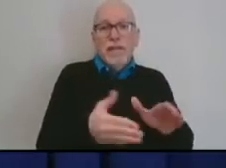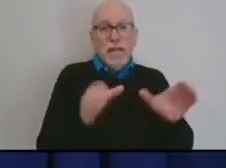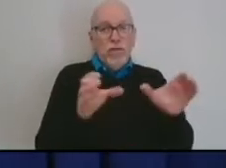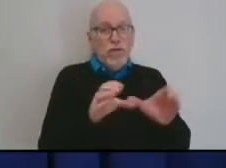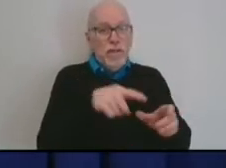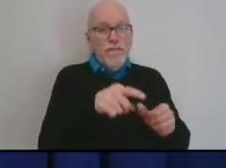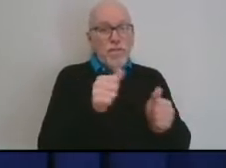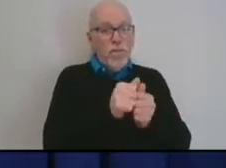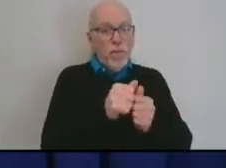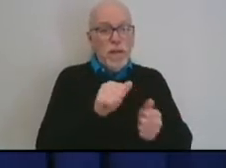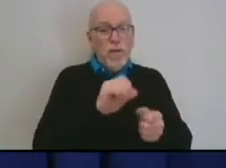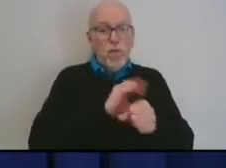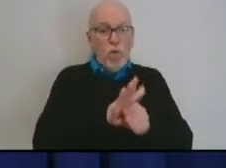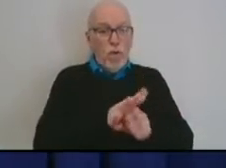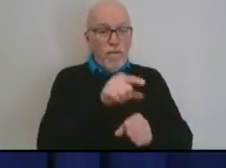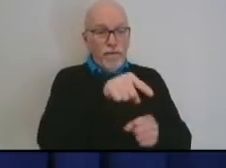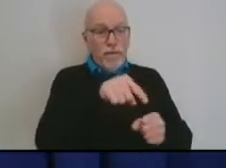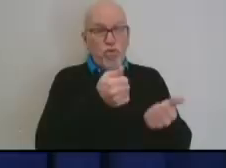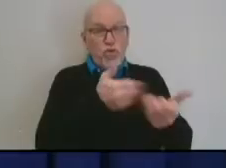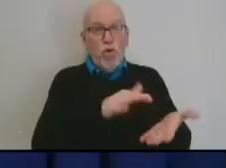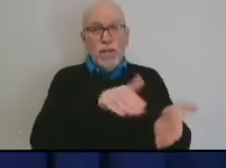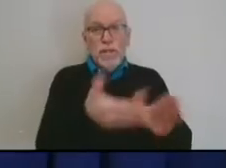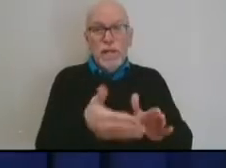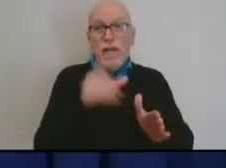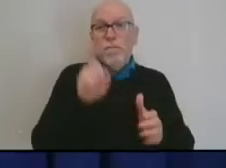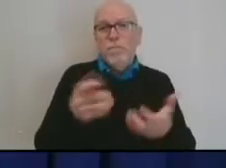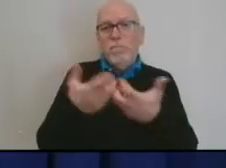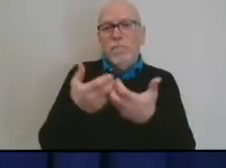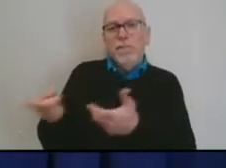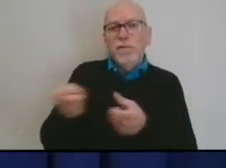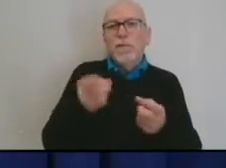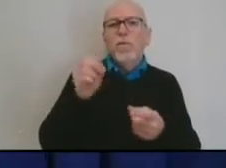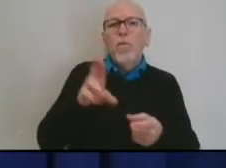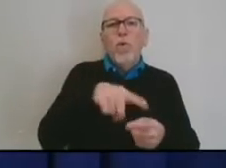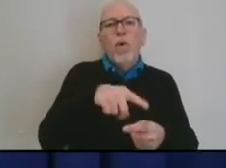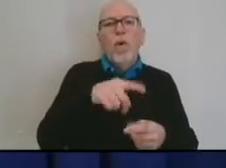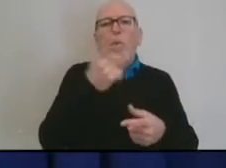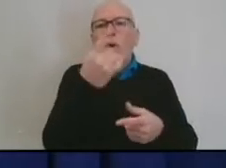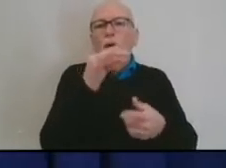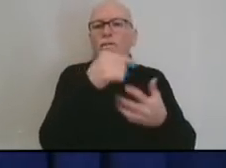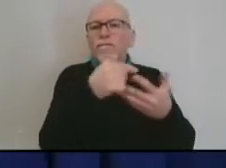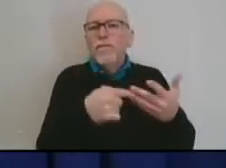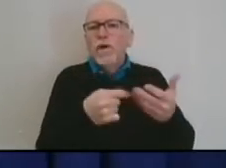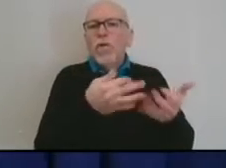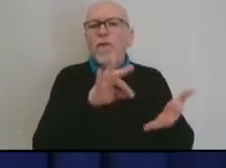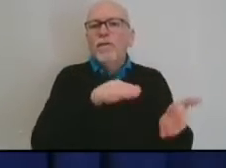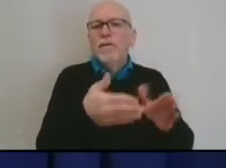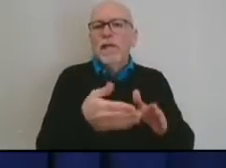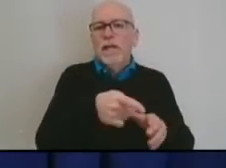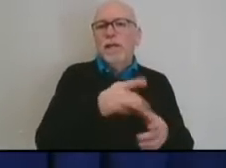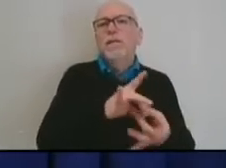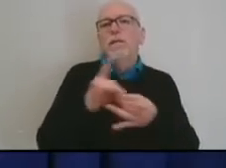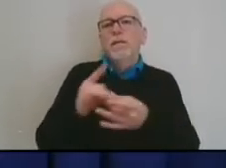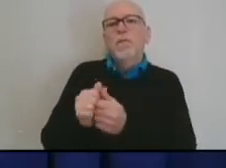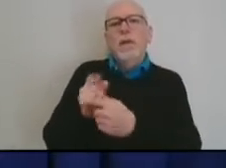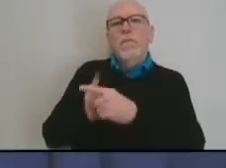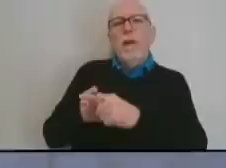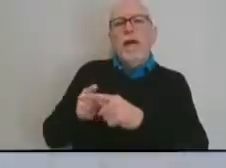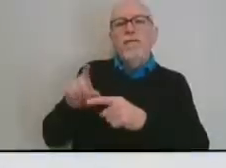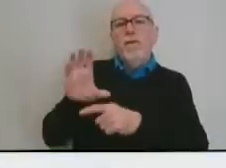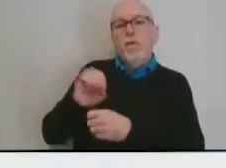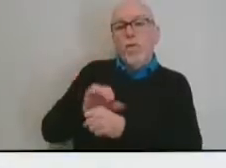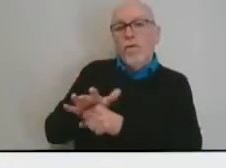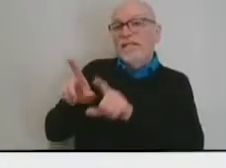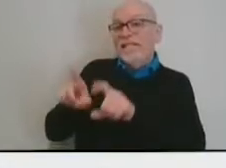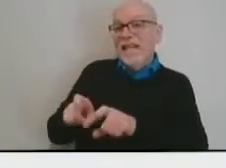with COVID-19 as the cause of death or a contributing cause of death to a positive COVID-19 test. We're